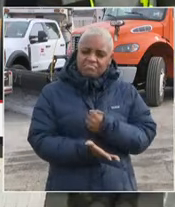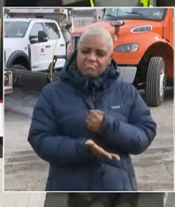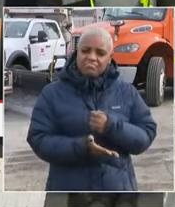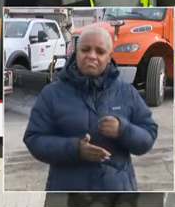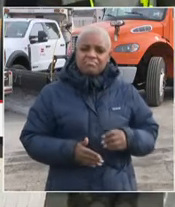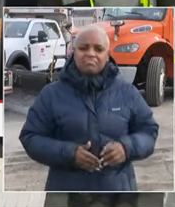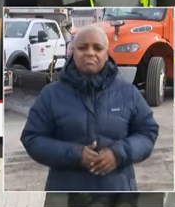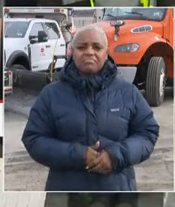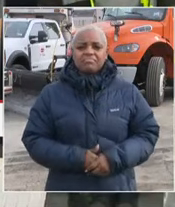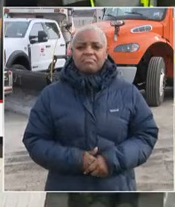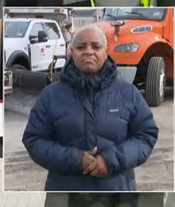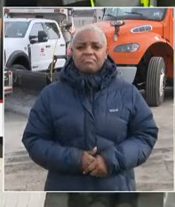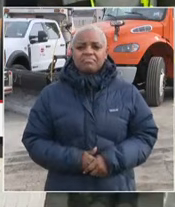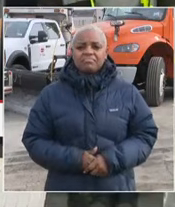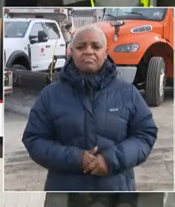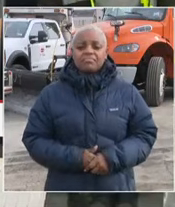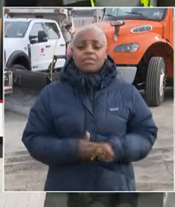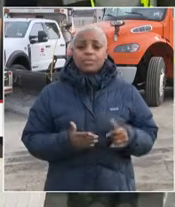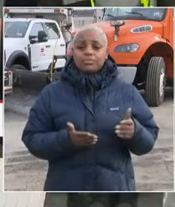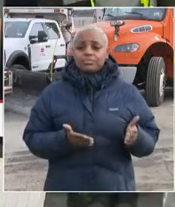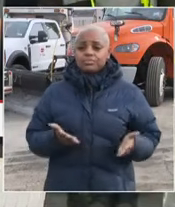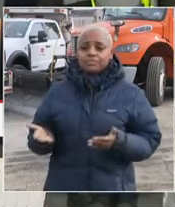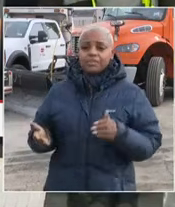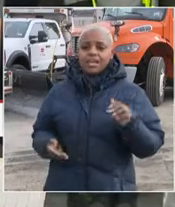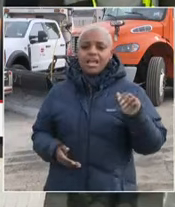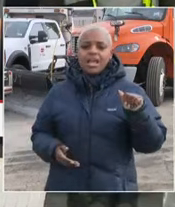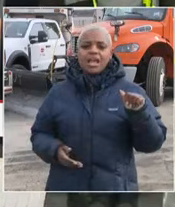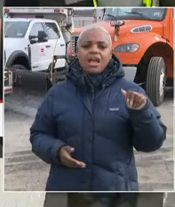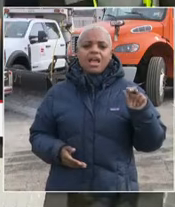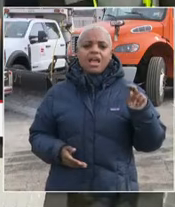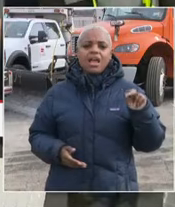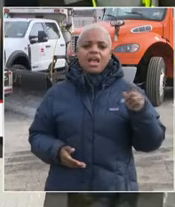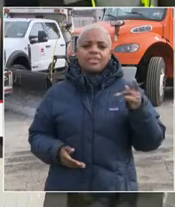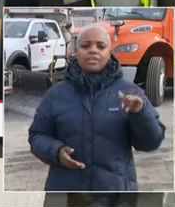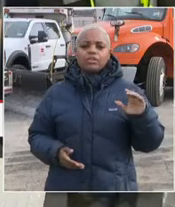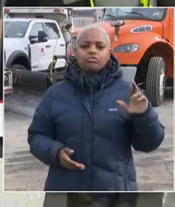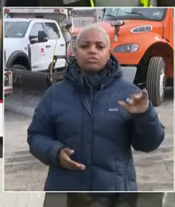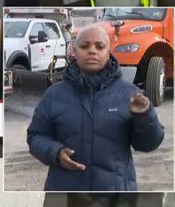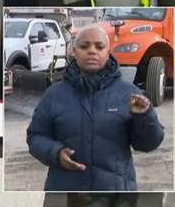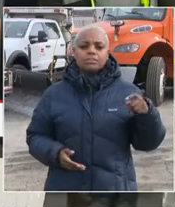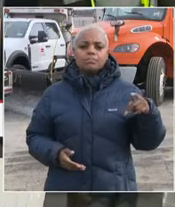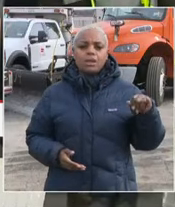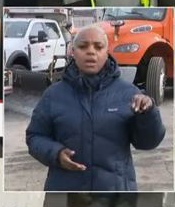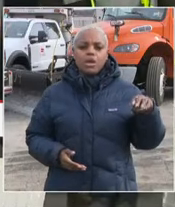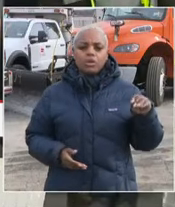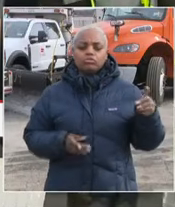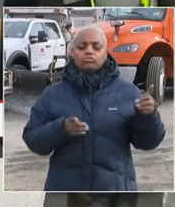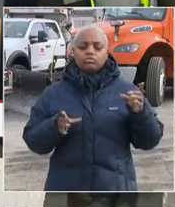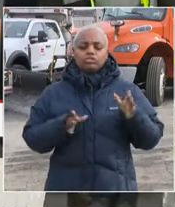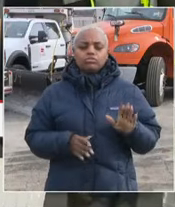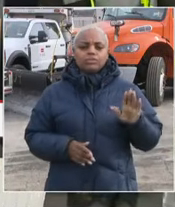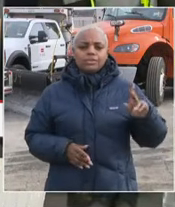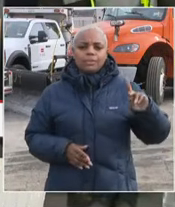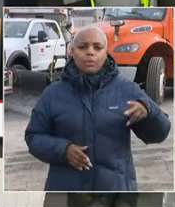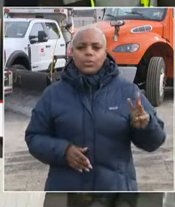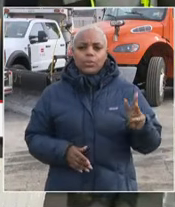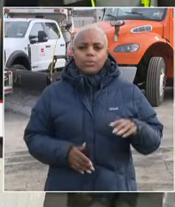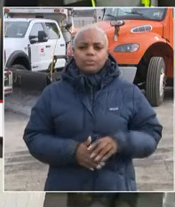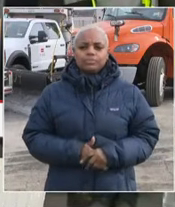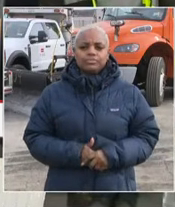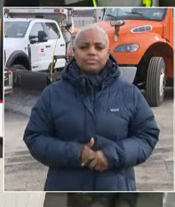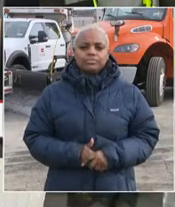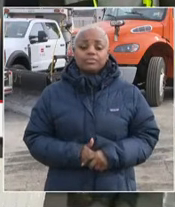turn to Anthony Crispino, who is the director of DPW. He will be followed by the general